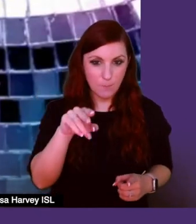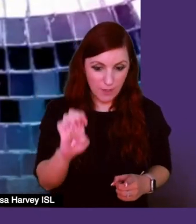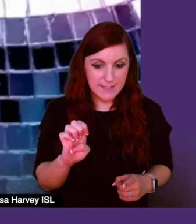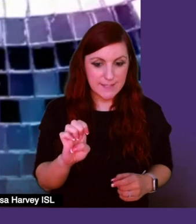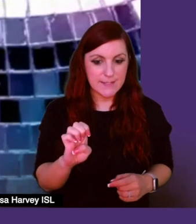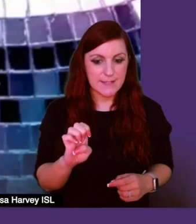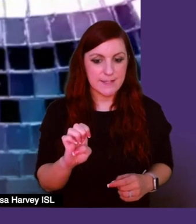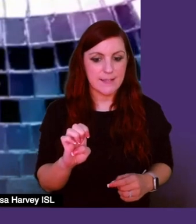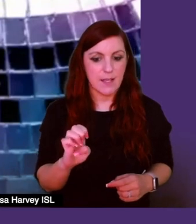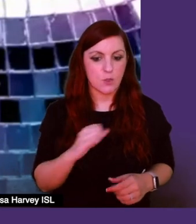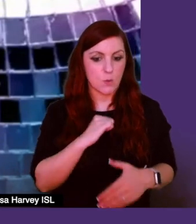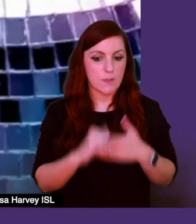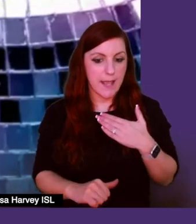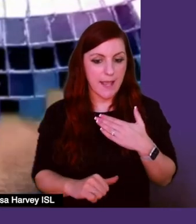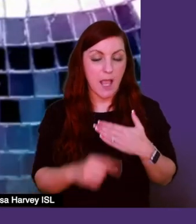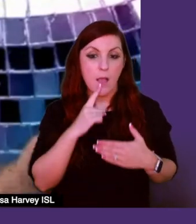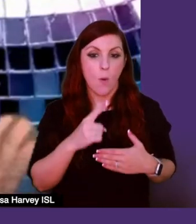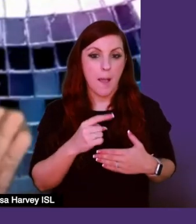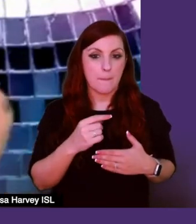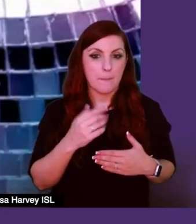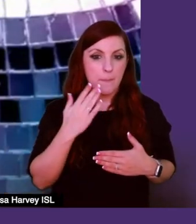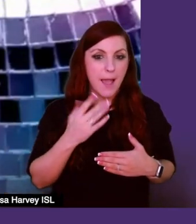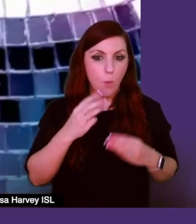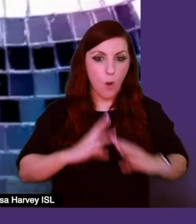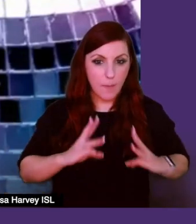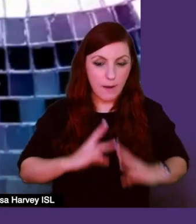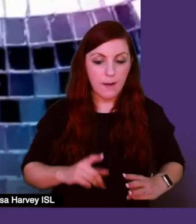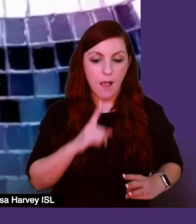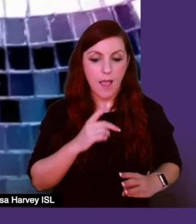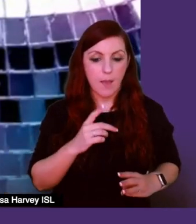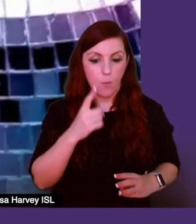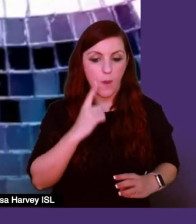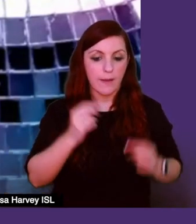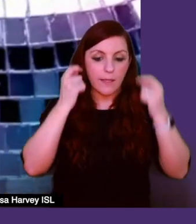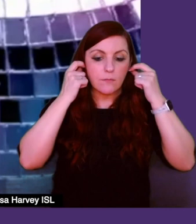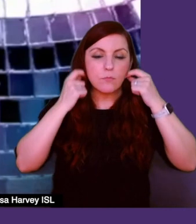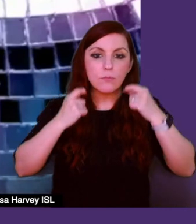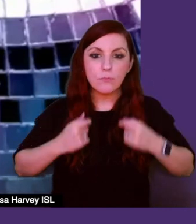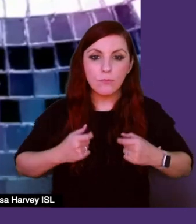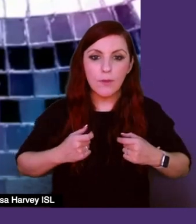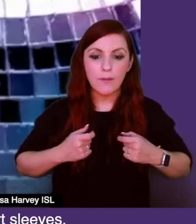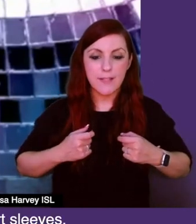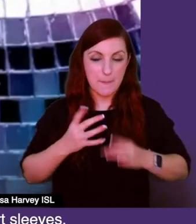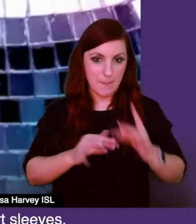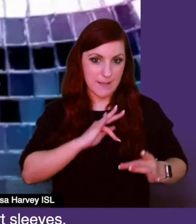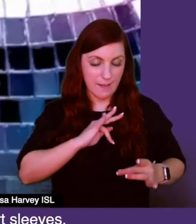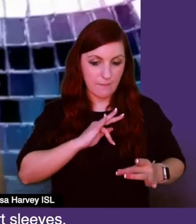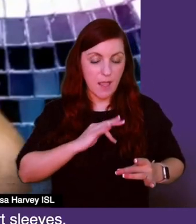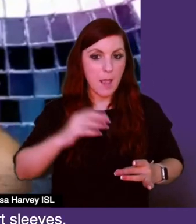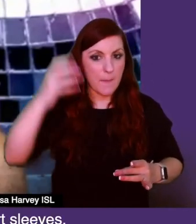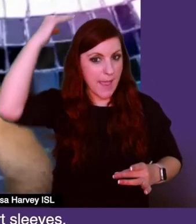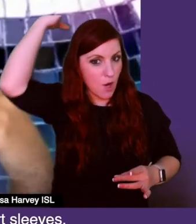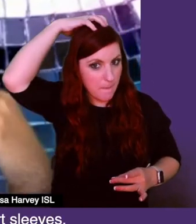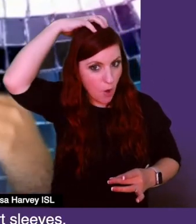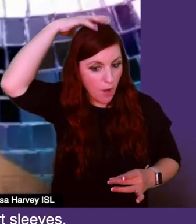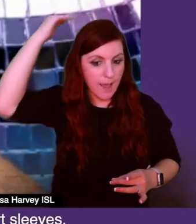is Caprice. Today, I'm a black woman. Today, I'm wearing earrings that say Queen from my brand. My hair's in a bun, and